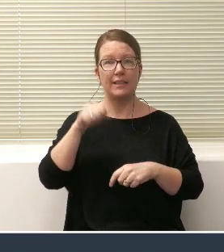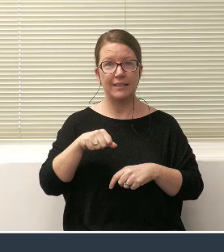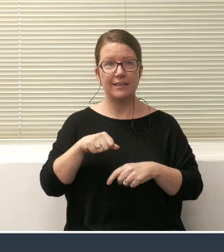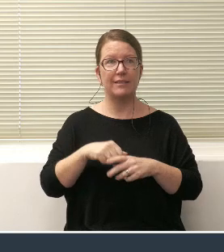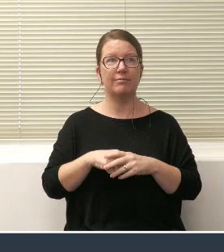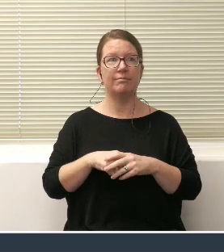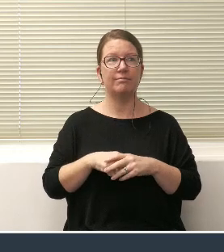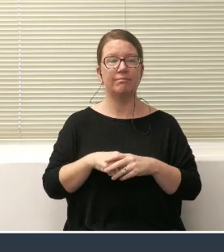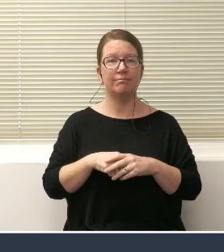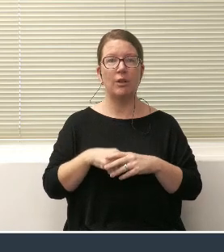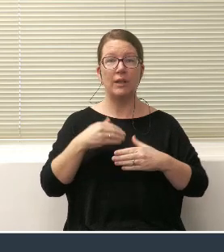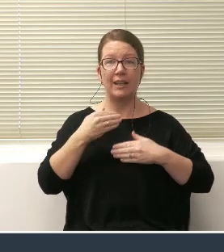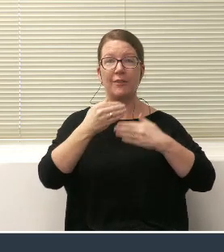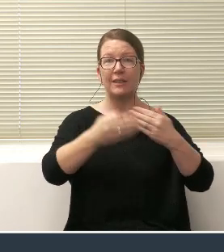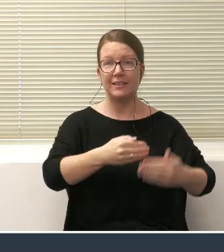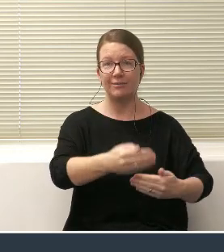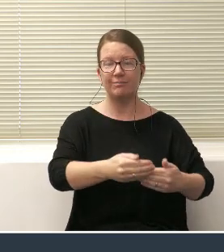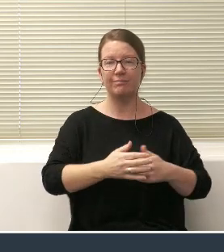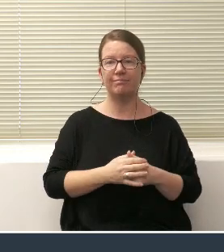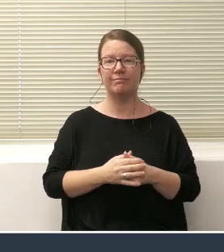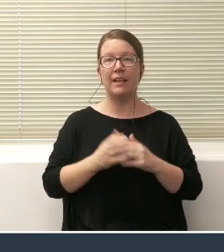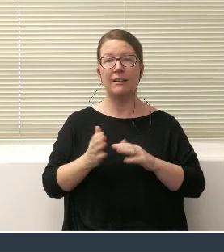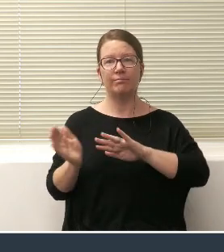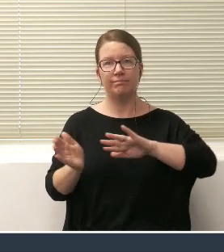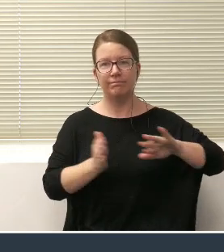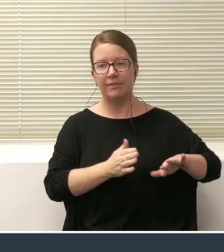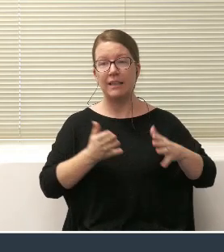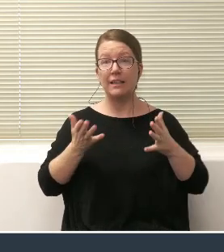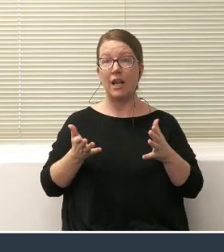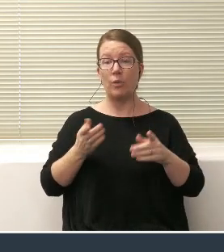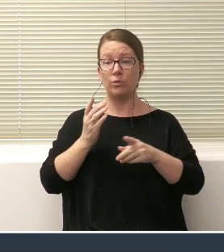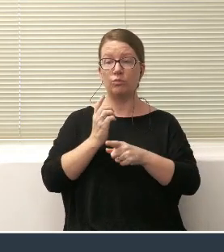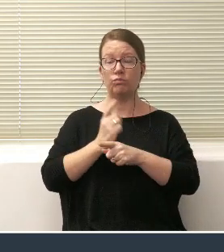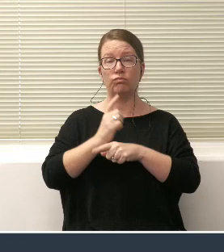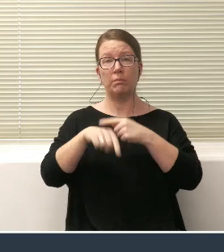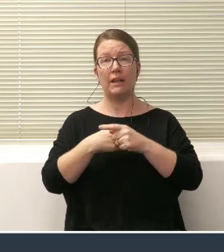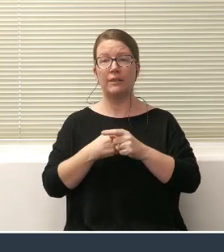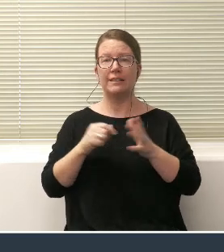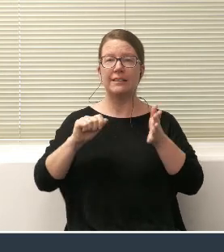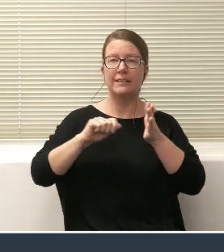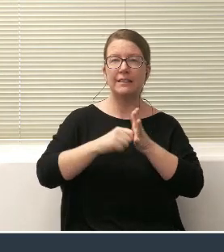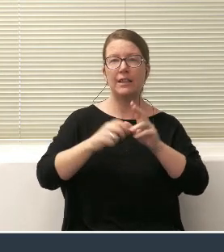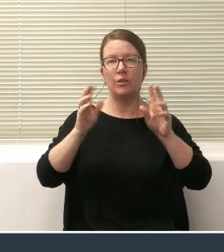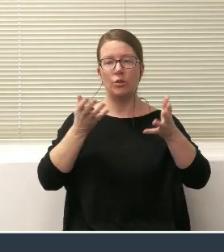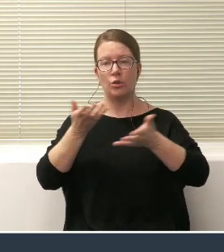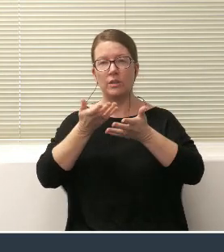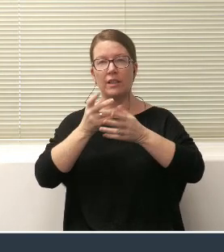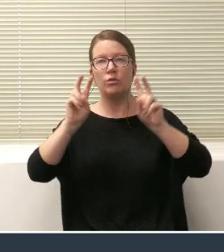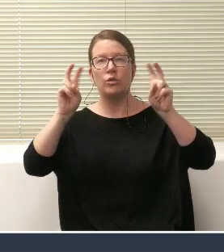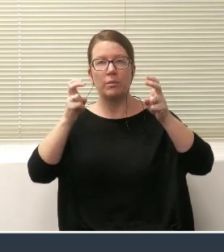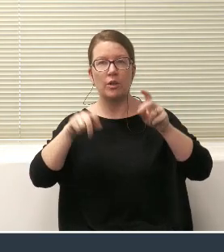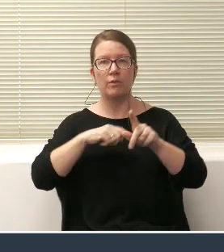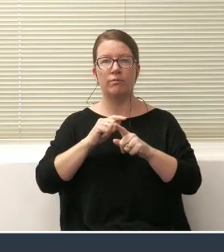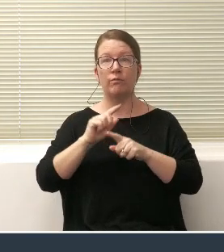Aye. Against? Carried. Excellent. So now we'll move into our key consultation topics. And the first cab off the rank